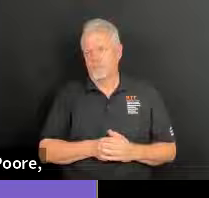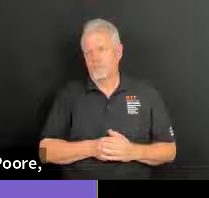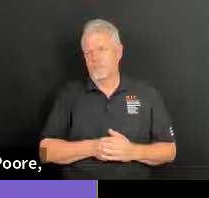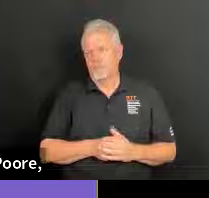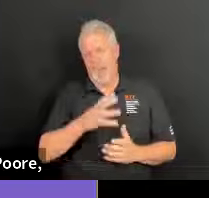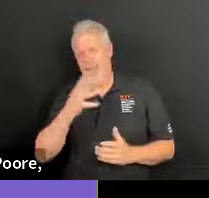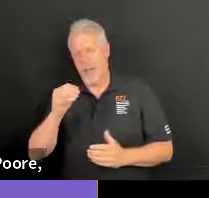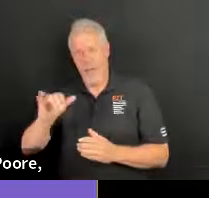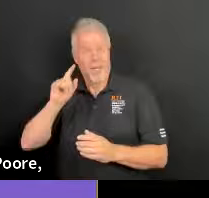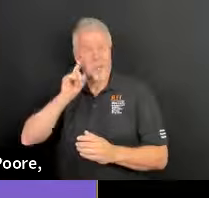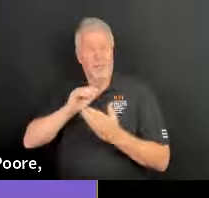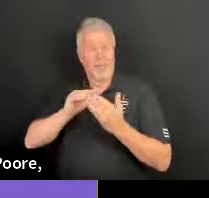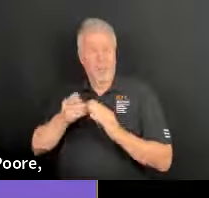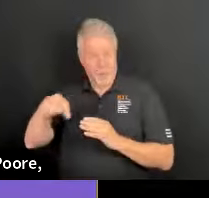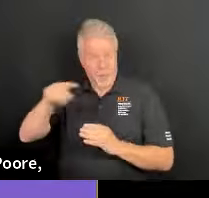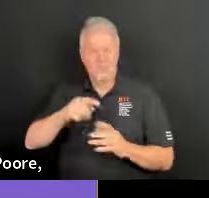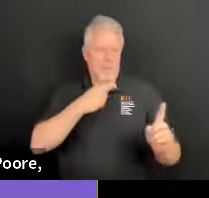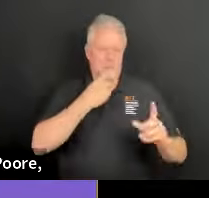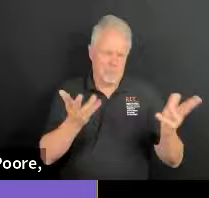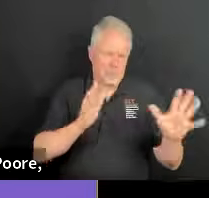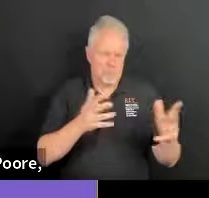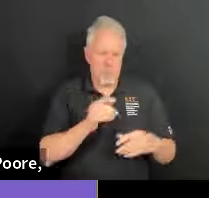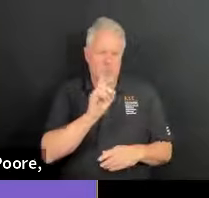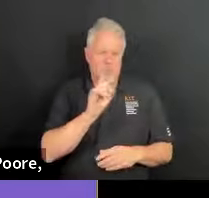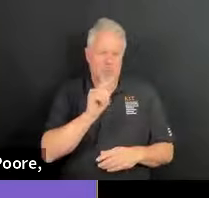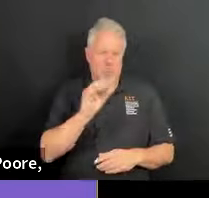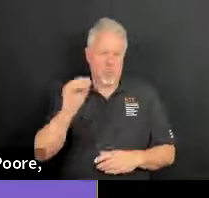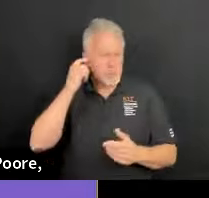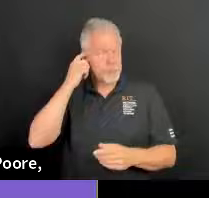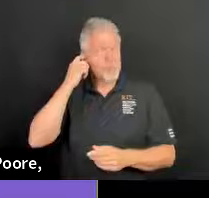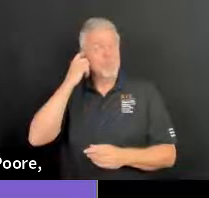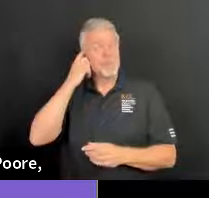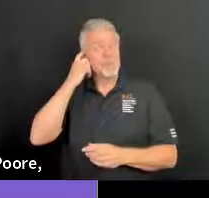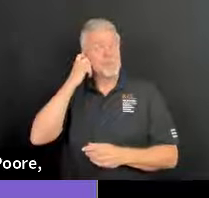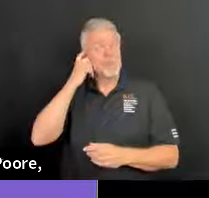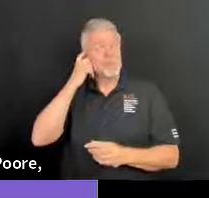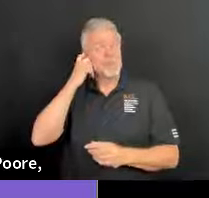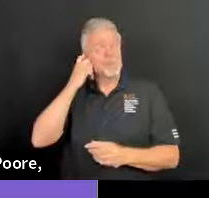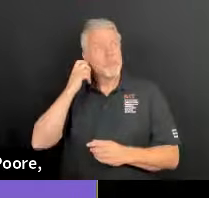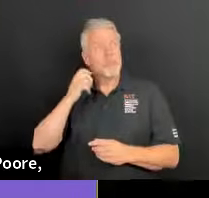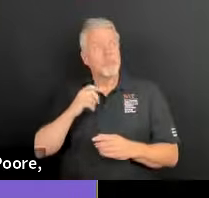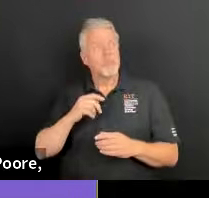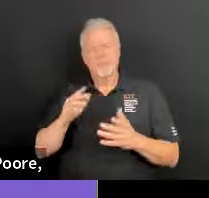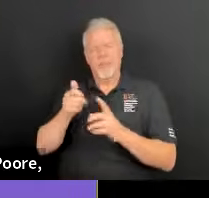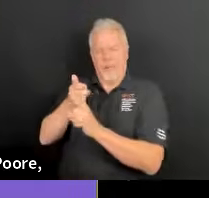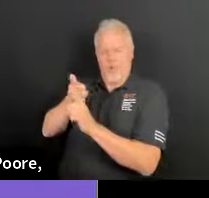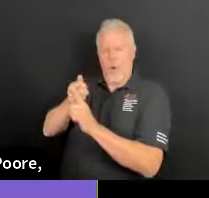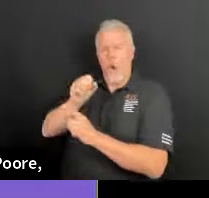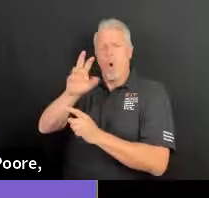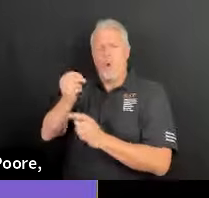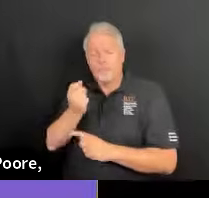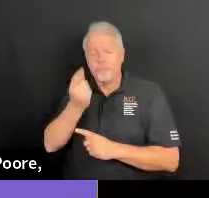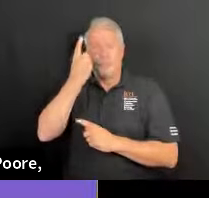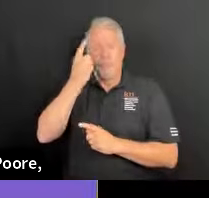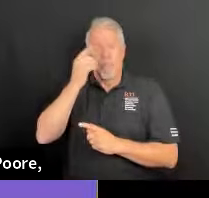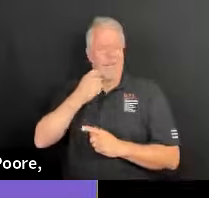drink and then possibly disregard that there could be an issue there. They don't see it